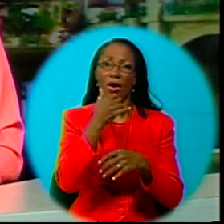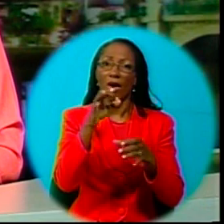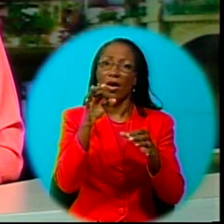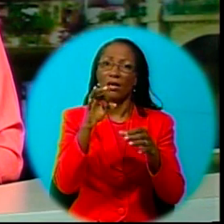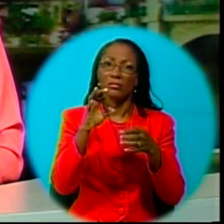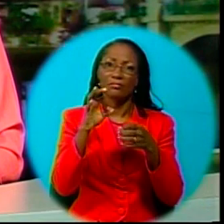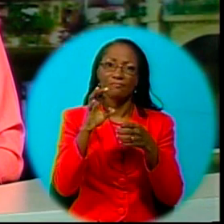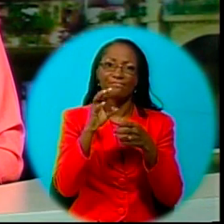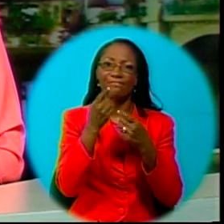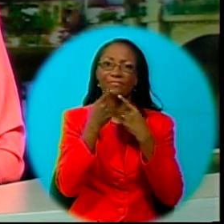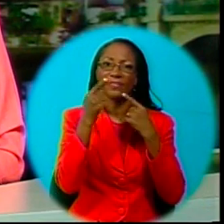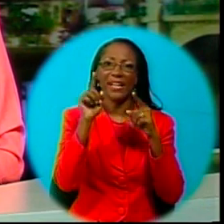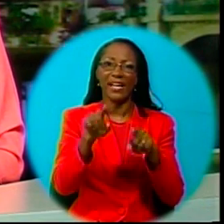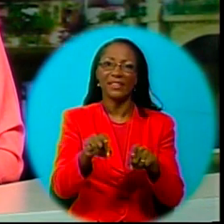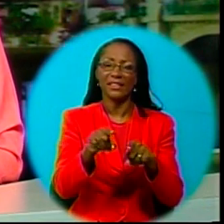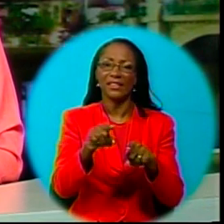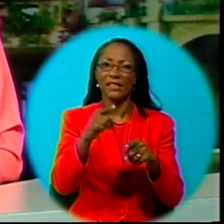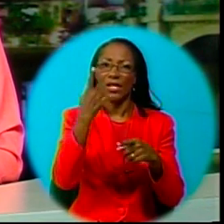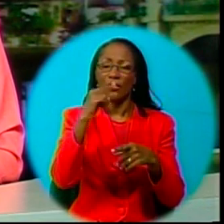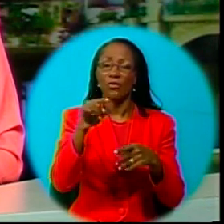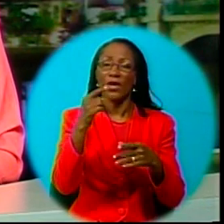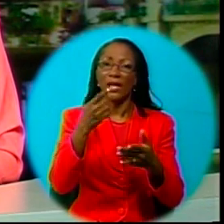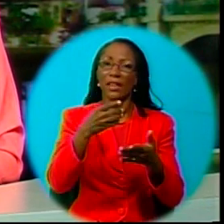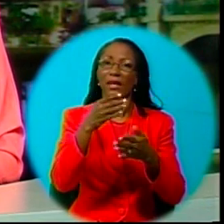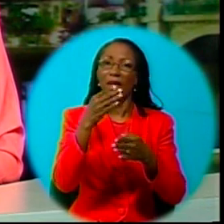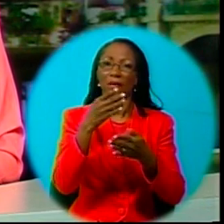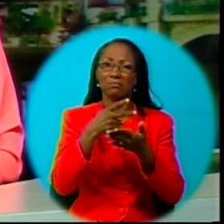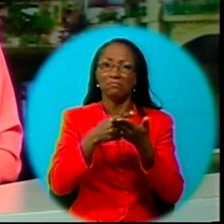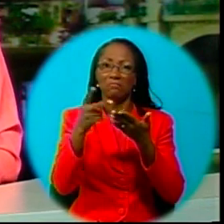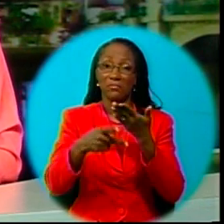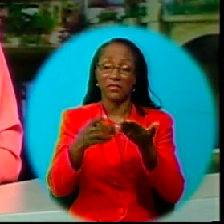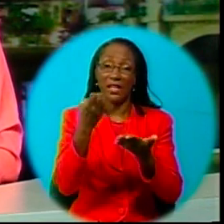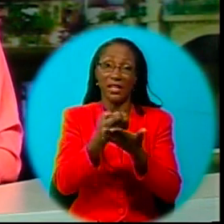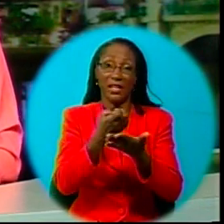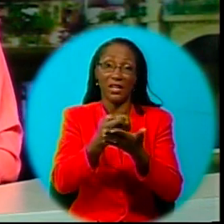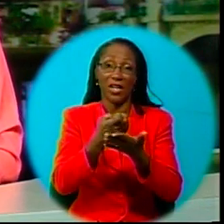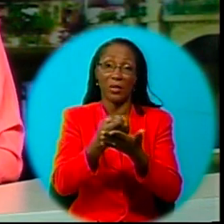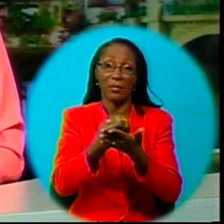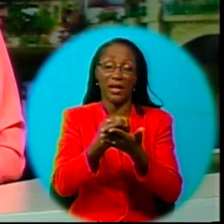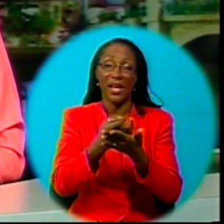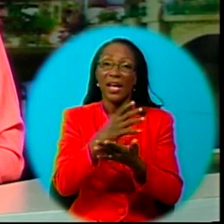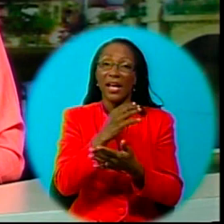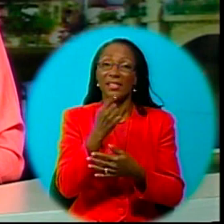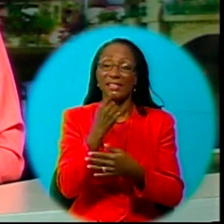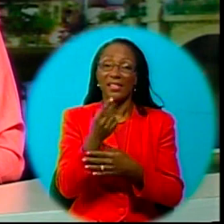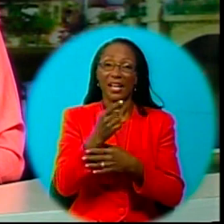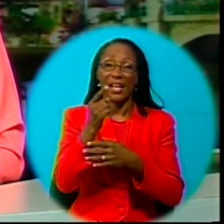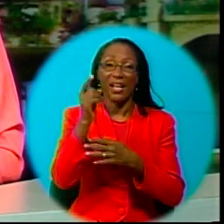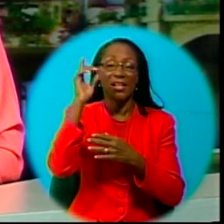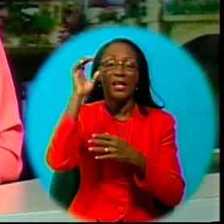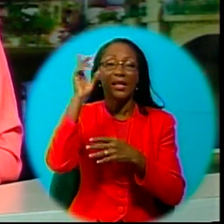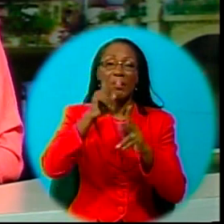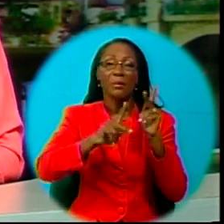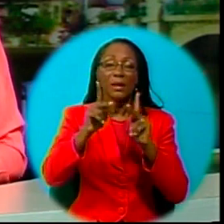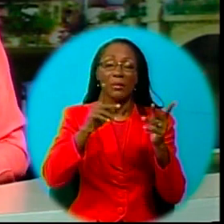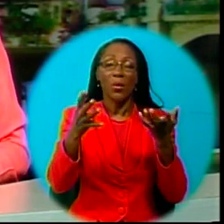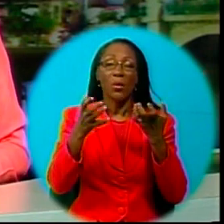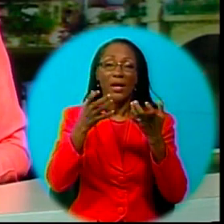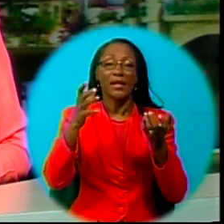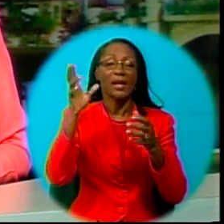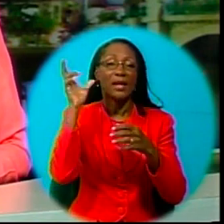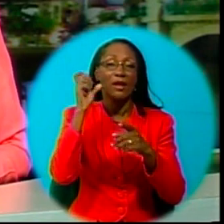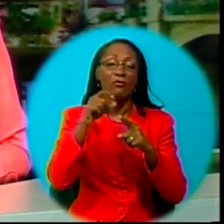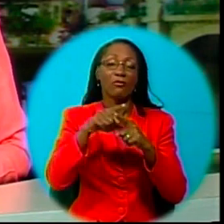says Barbadians need to hear from the Prime Minister and his cabinet on the issues plaguing them. Ms. Mottley was speaking during a St. Philip's